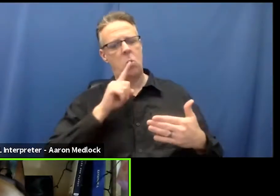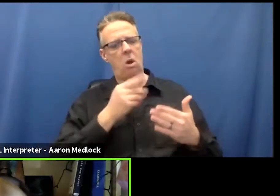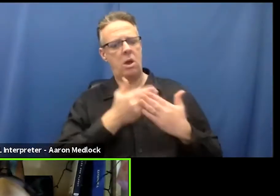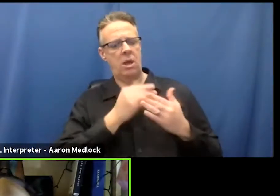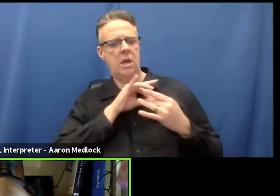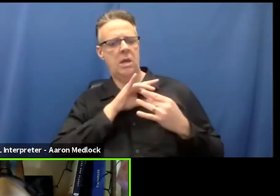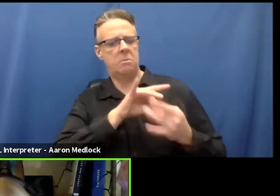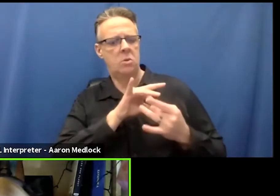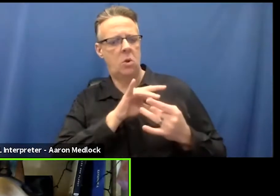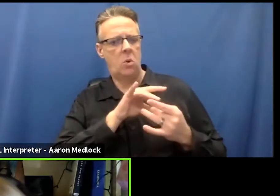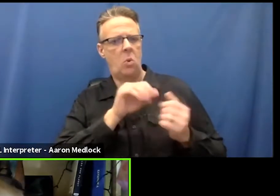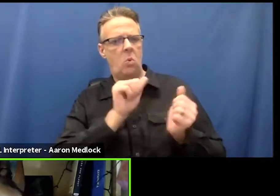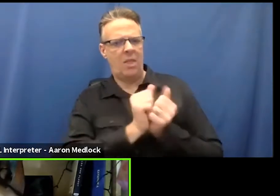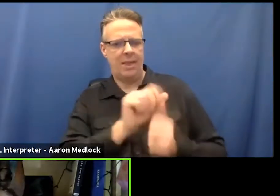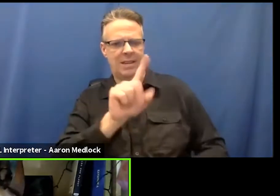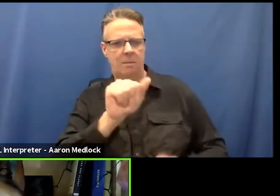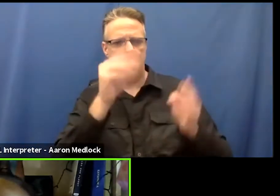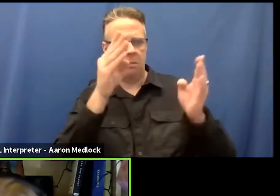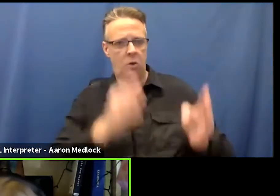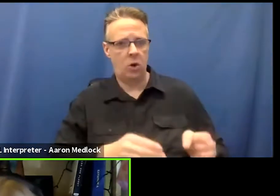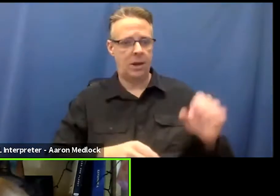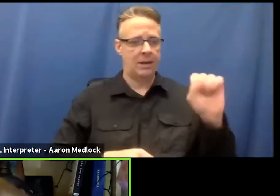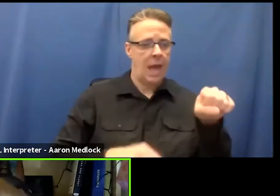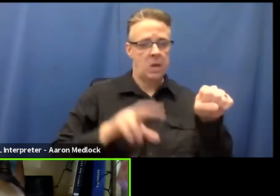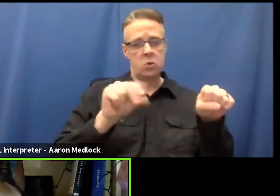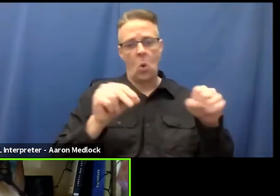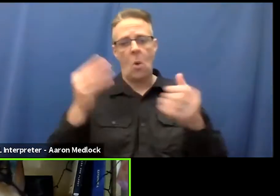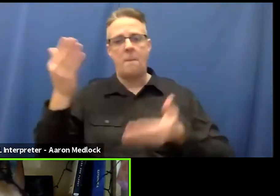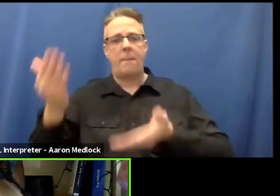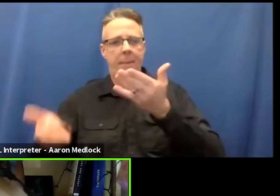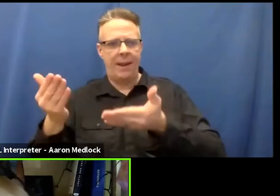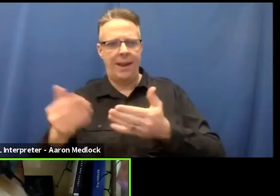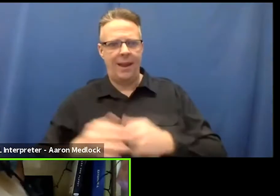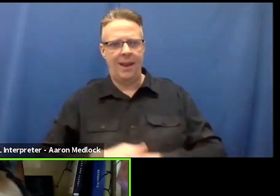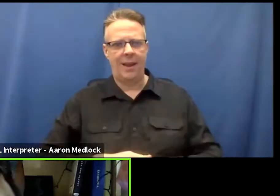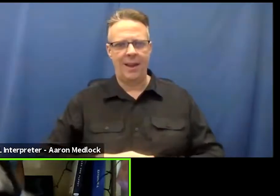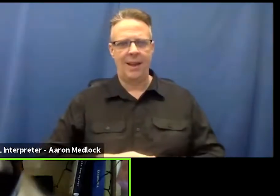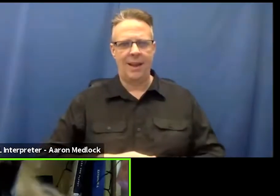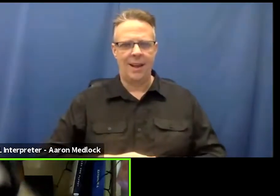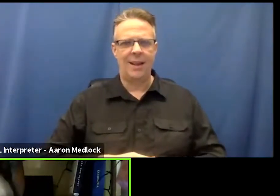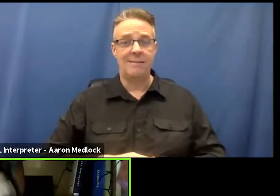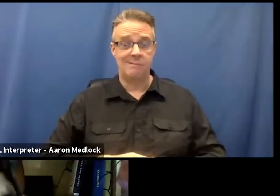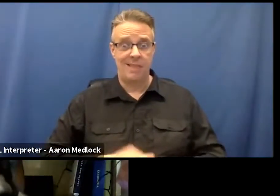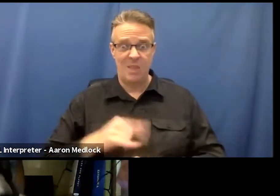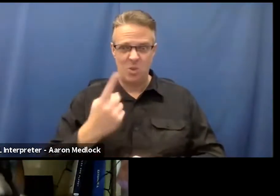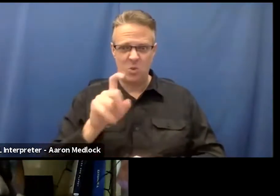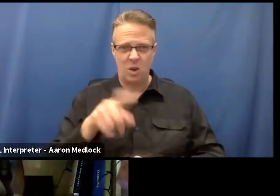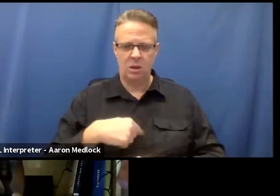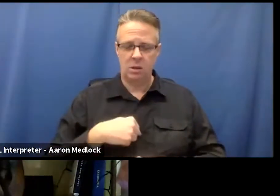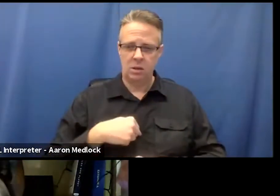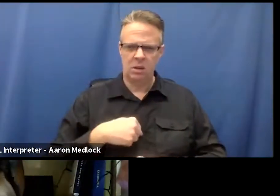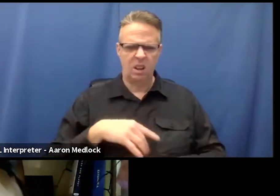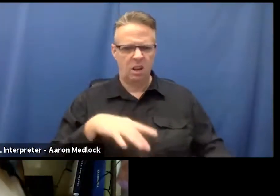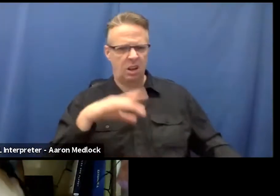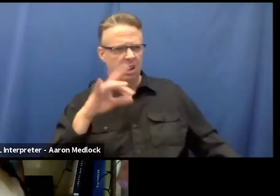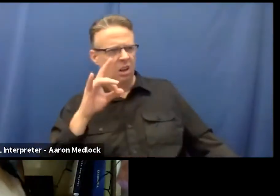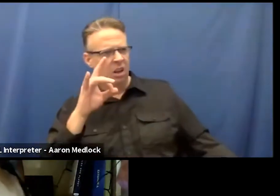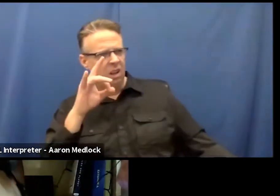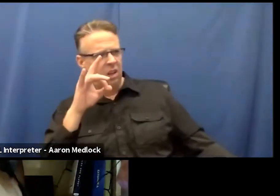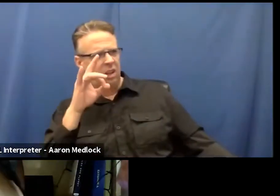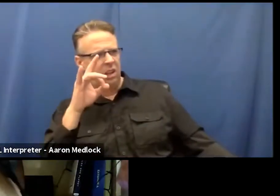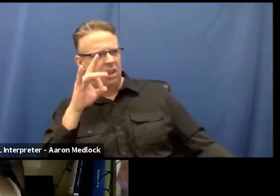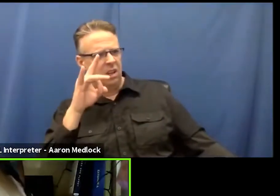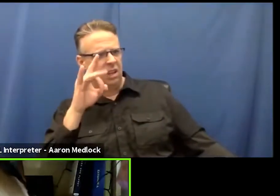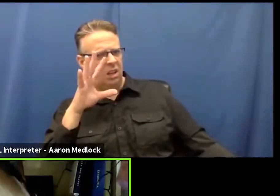with a disabled person? Yes, no, maybe. Yeah. Oh my gosh. Yeah,